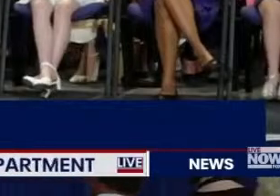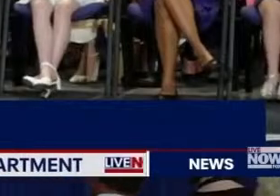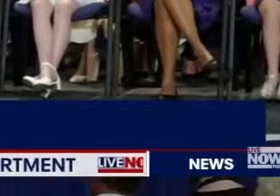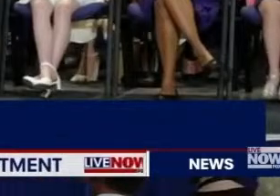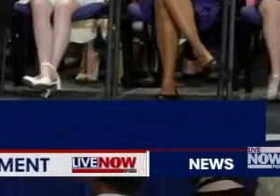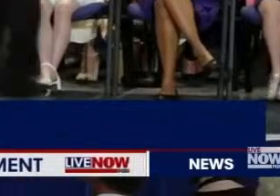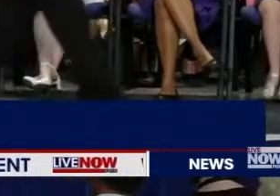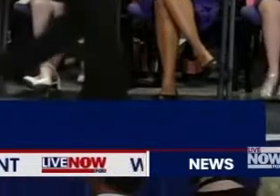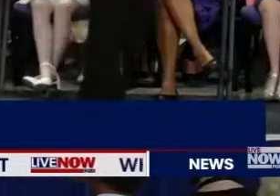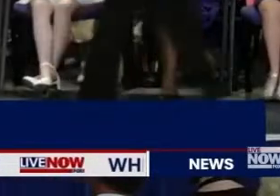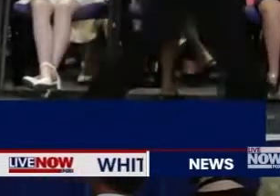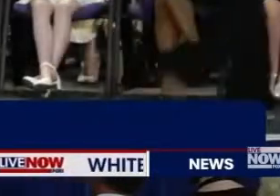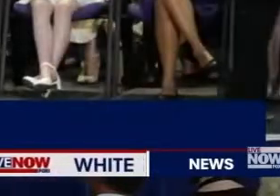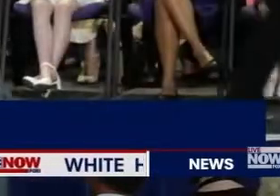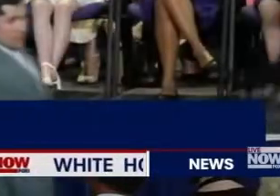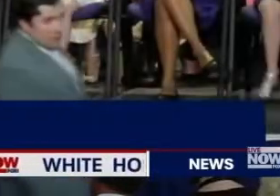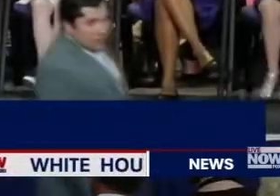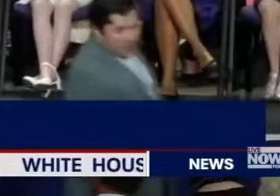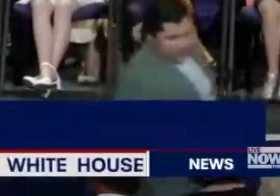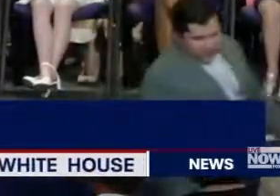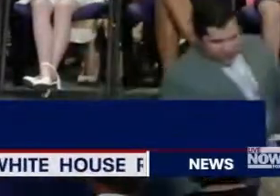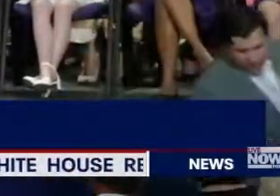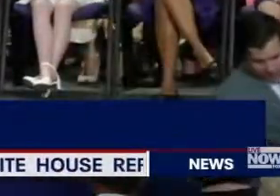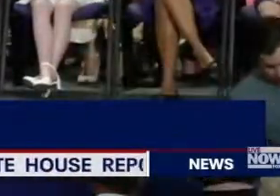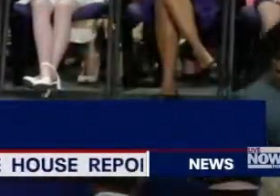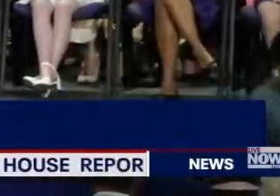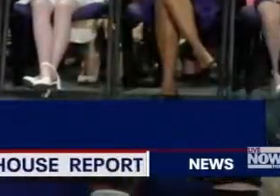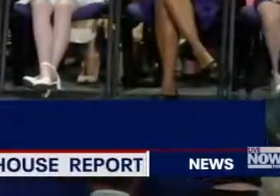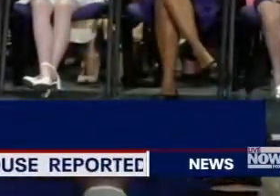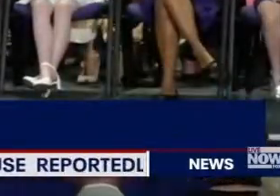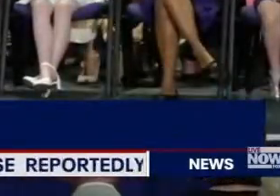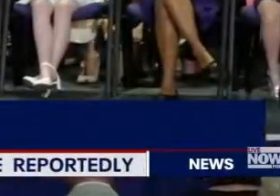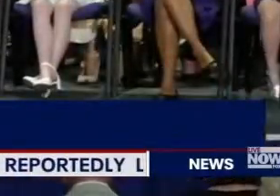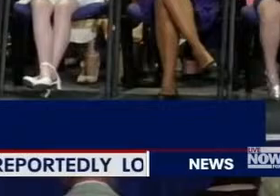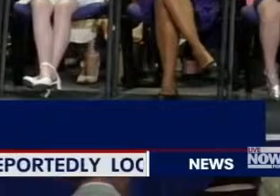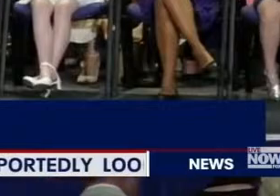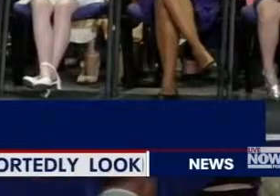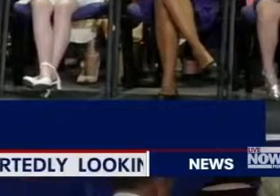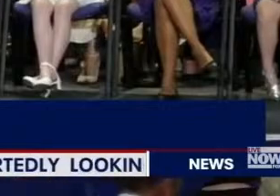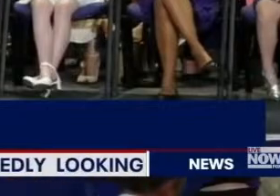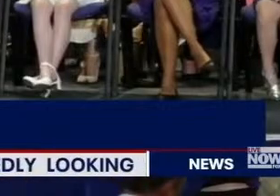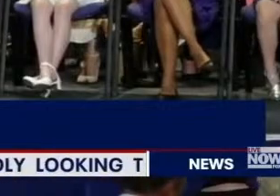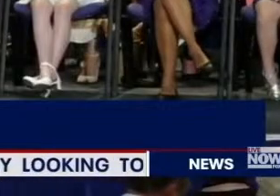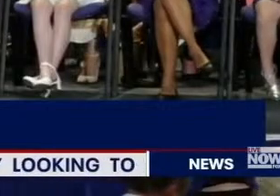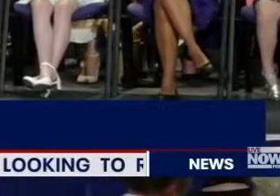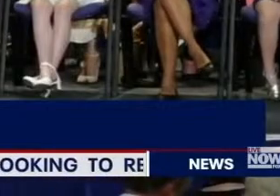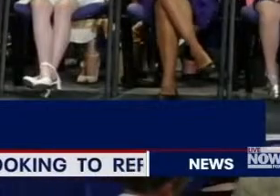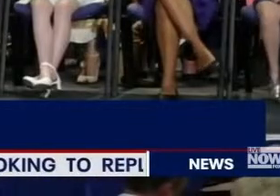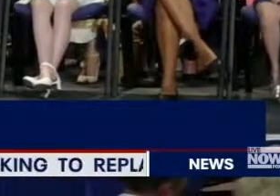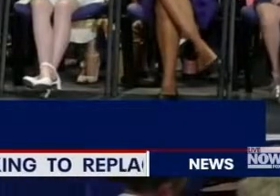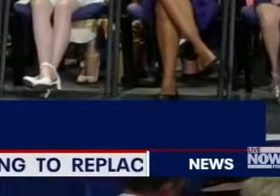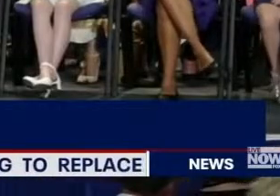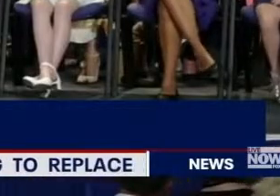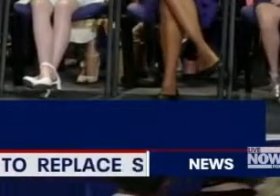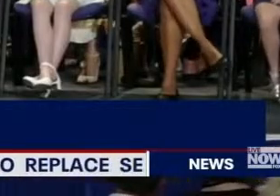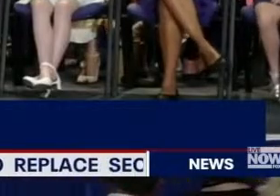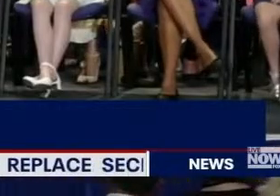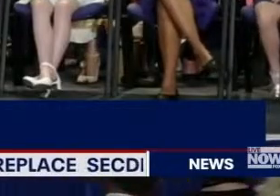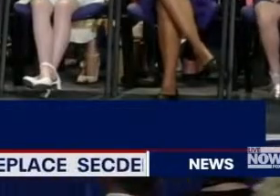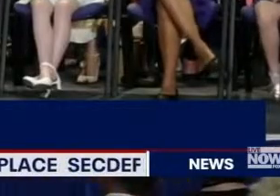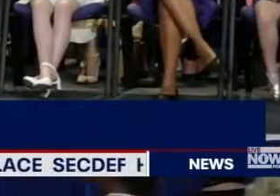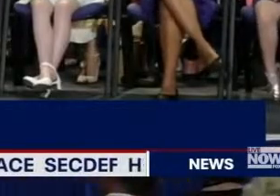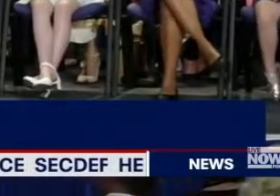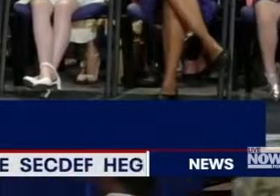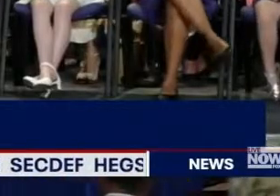will begin. So once we start seeing people going up, I think they've already done the mic check. So again, at any